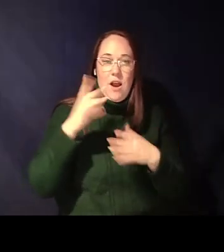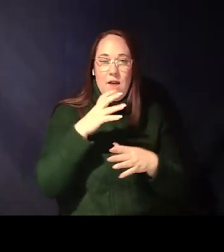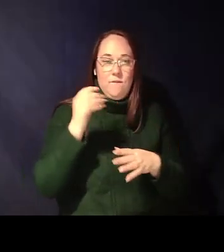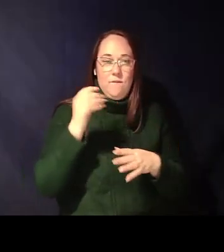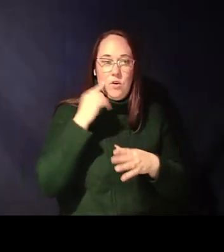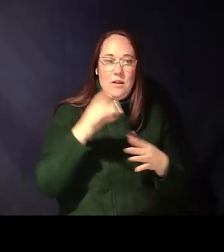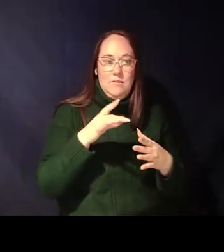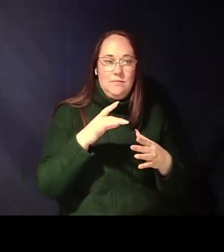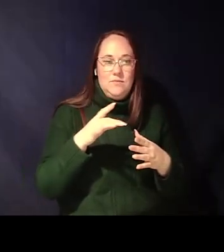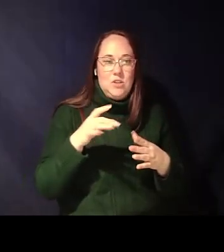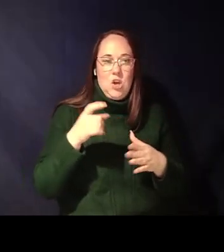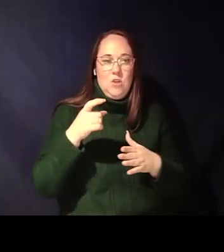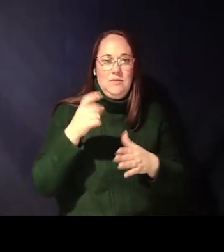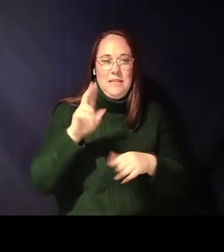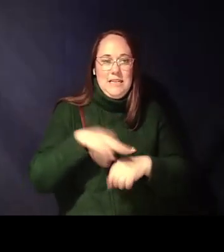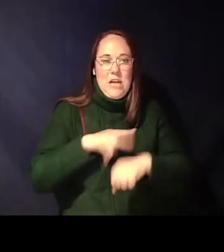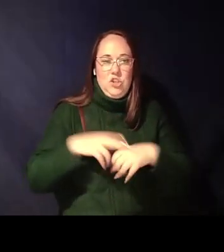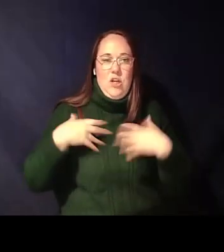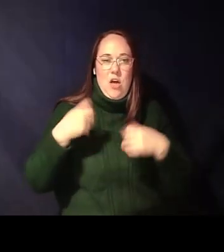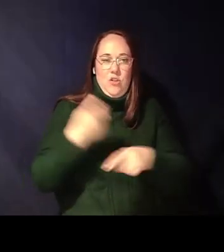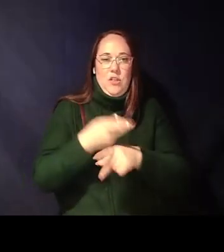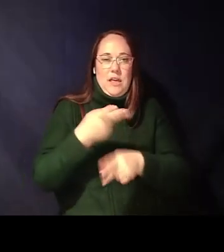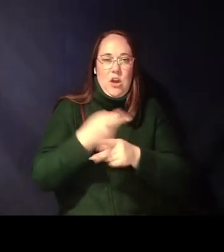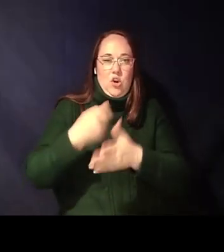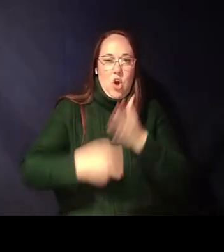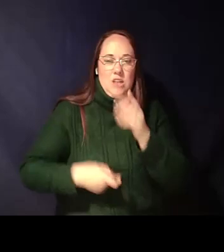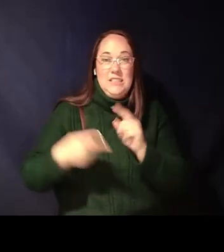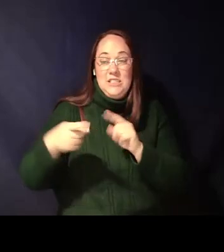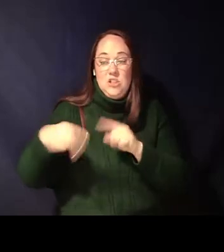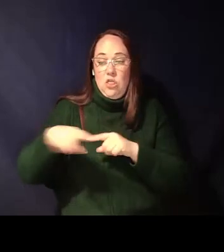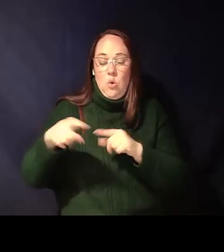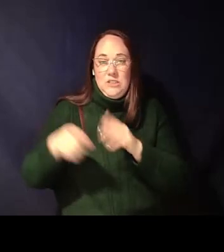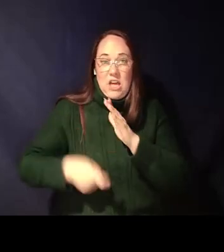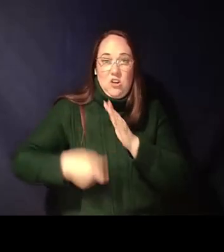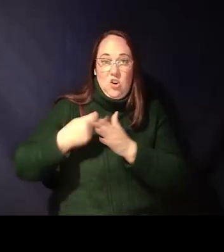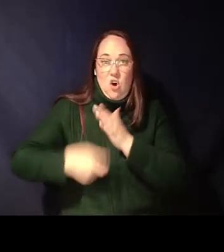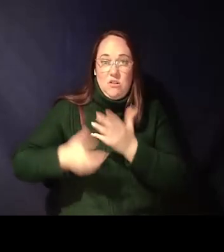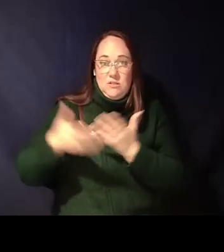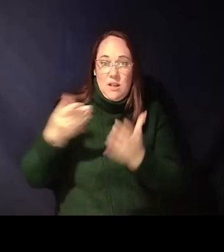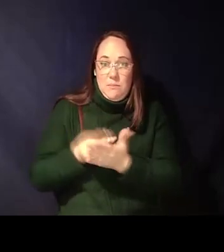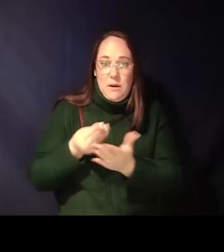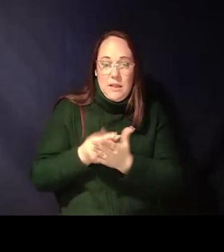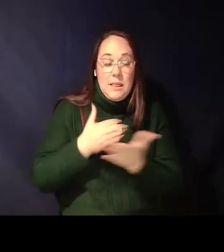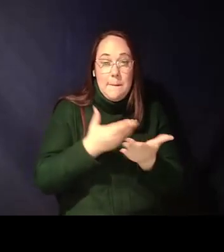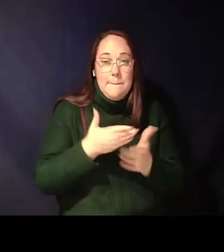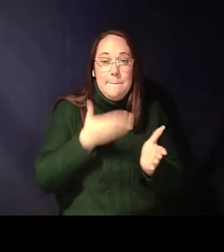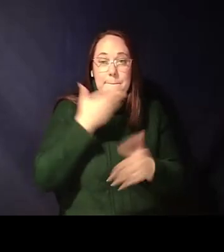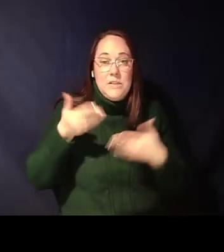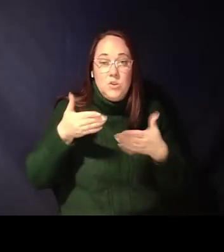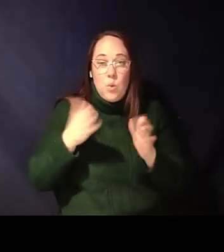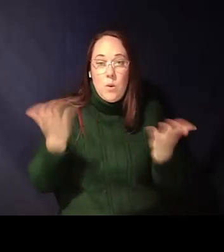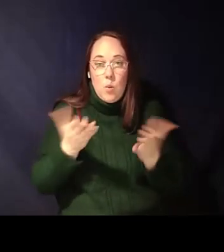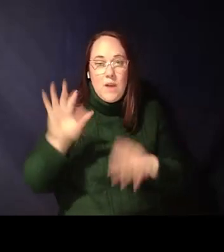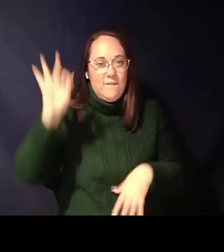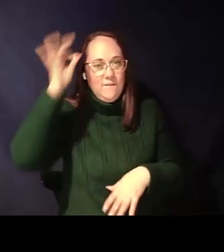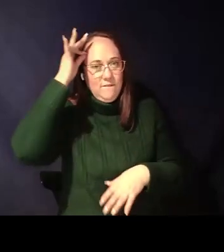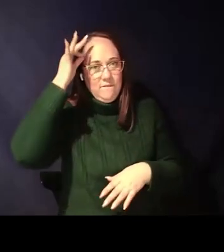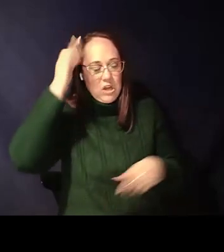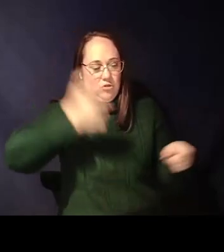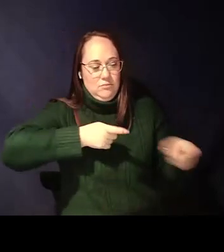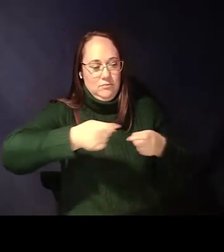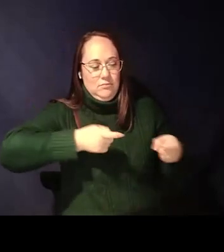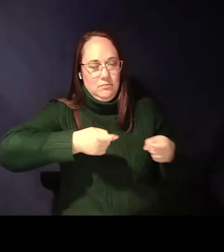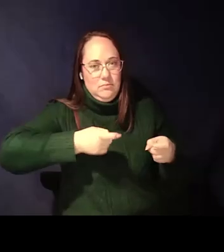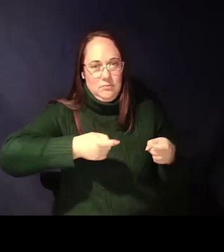these high-cost drugs. So the first thing just to realize is the best way to control that is the federal government steps in, and before a drug comes to market, you have